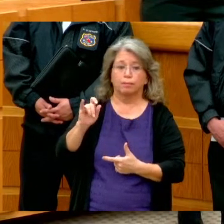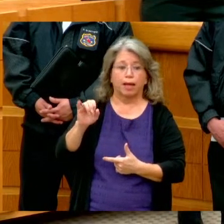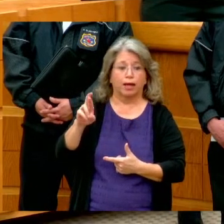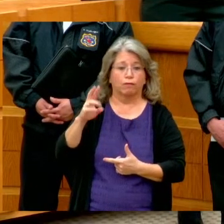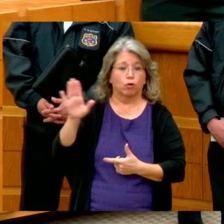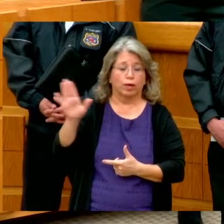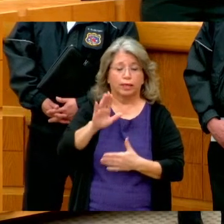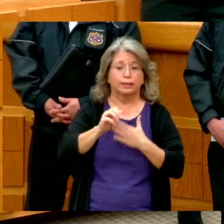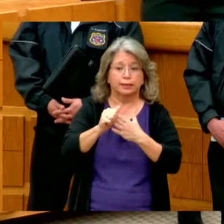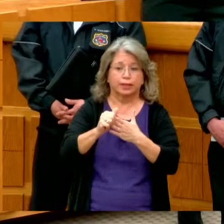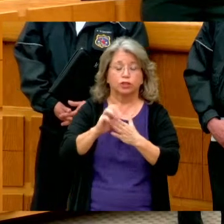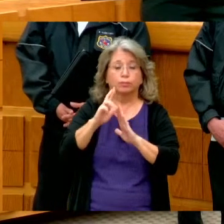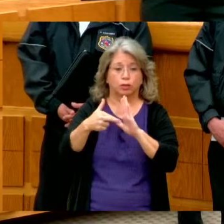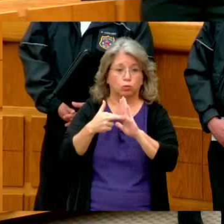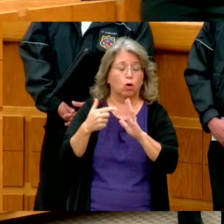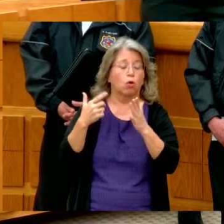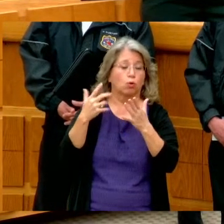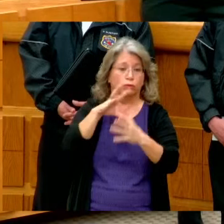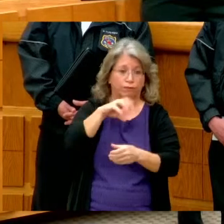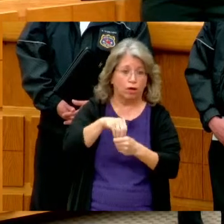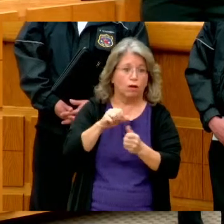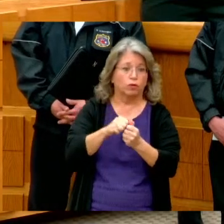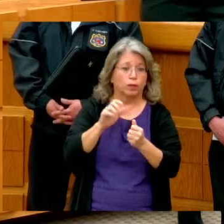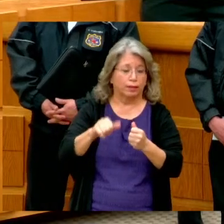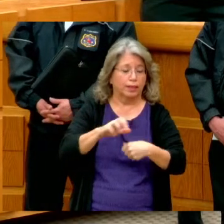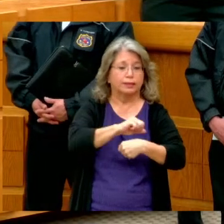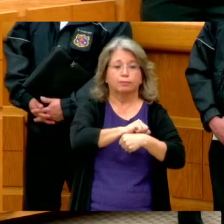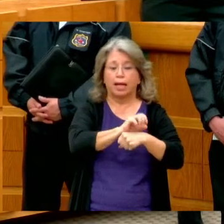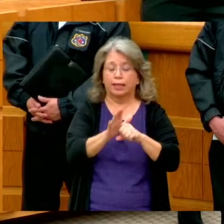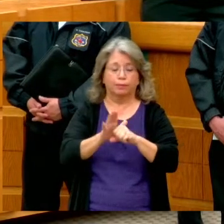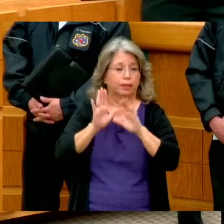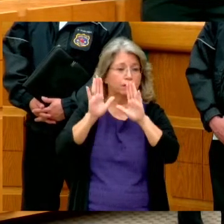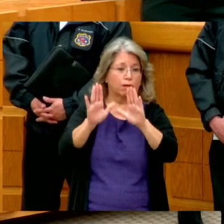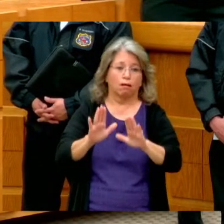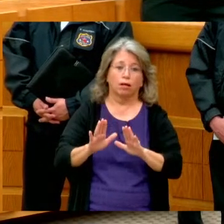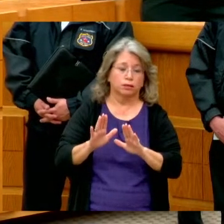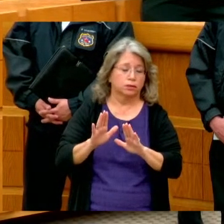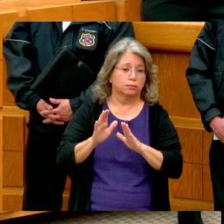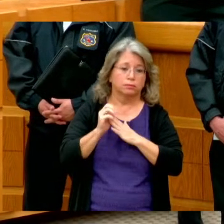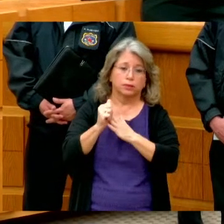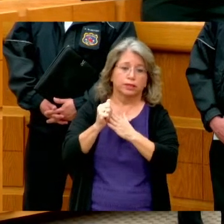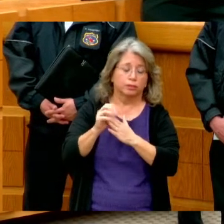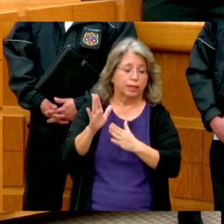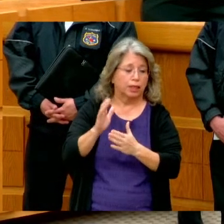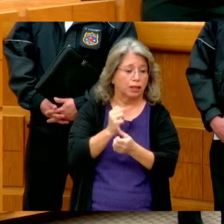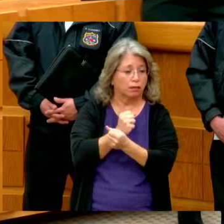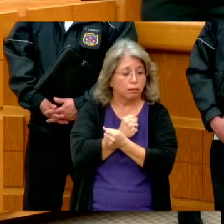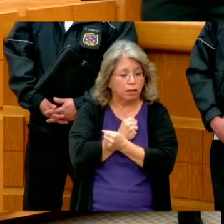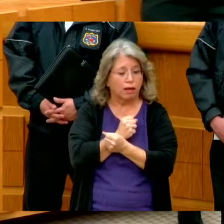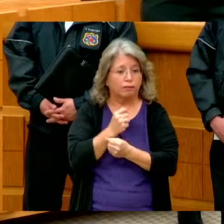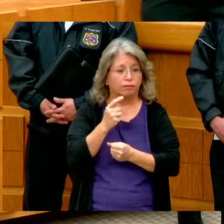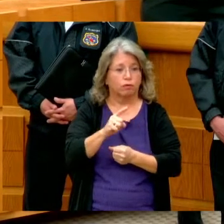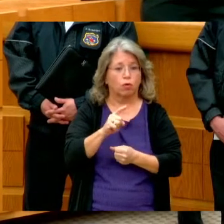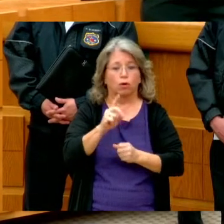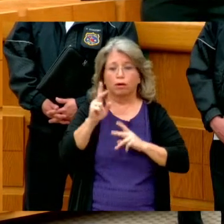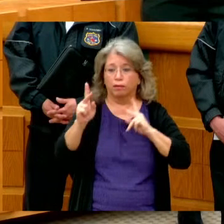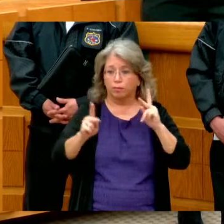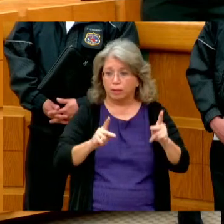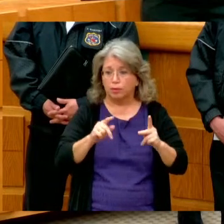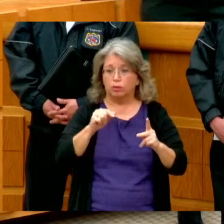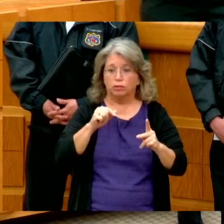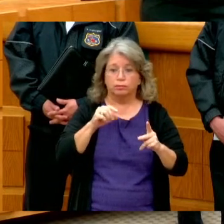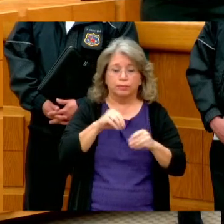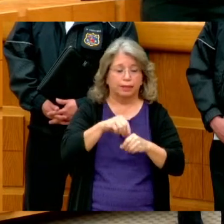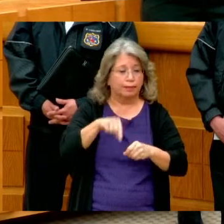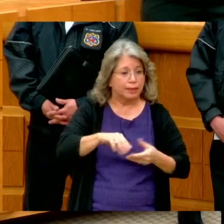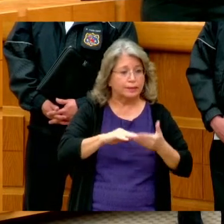in the COVID-19 pandemic has been phenomenal. His love for this, for the citizens and for this city,